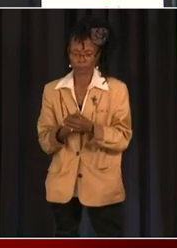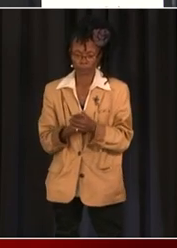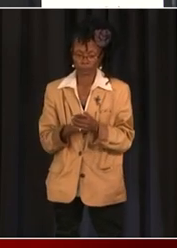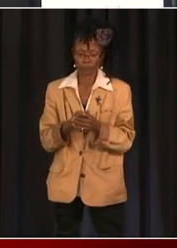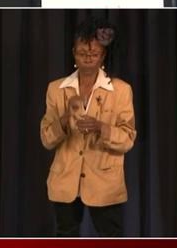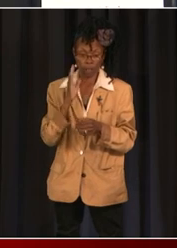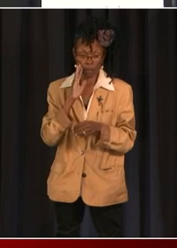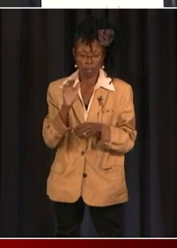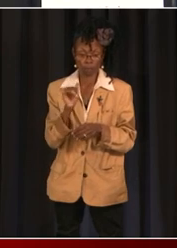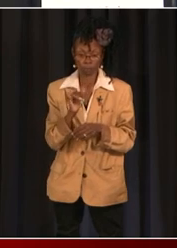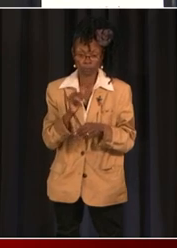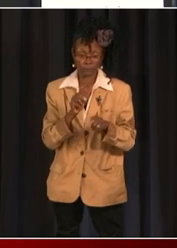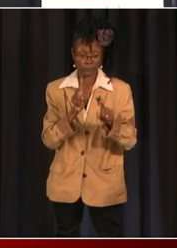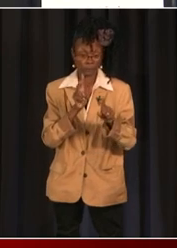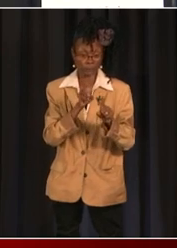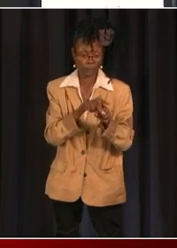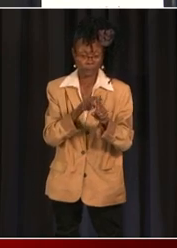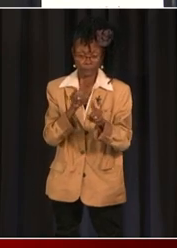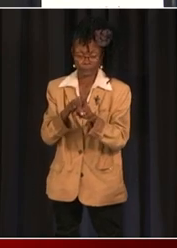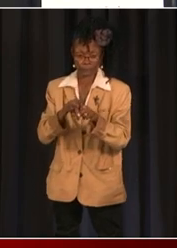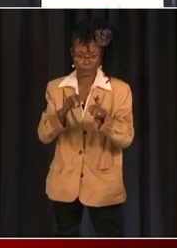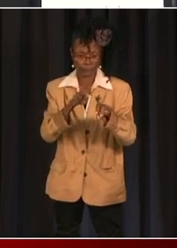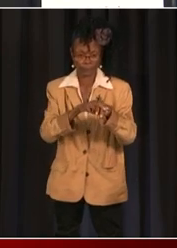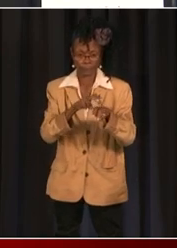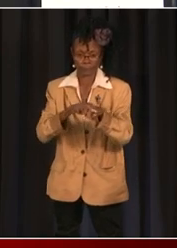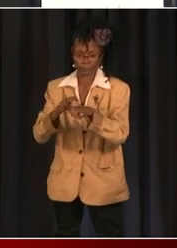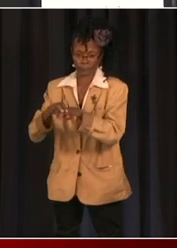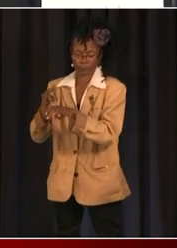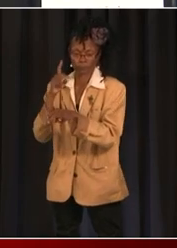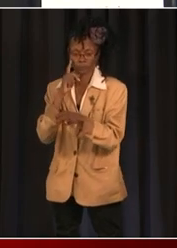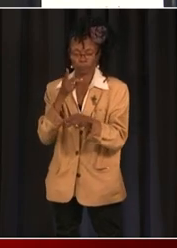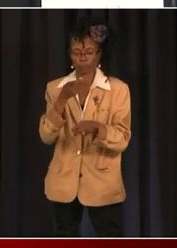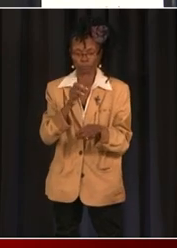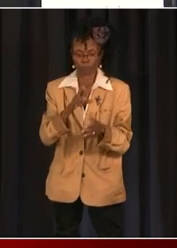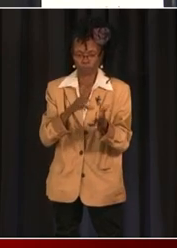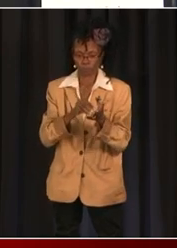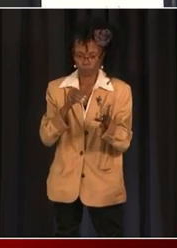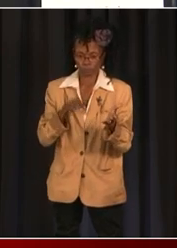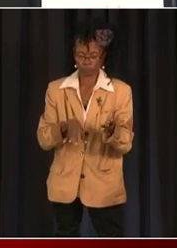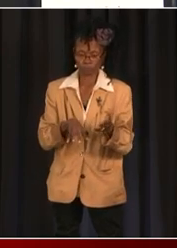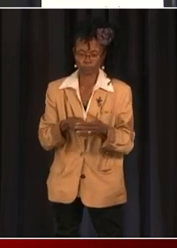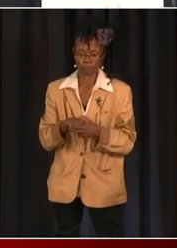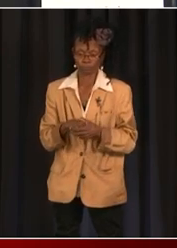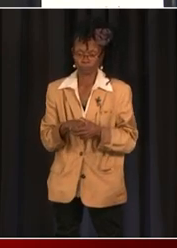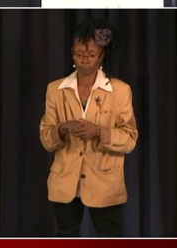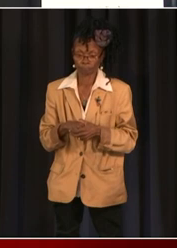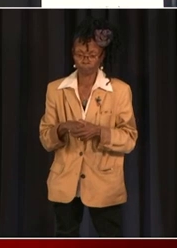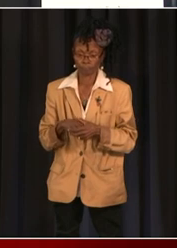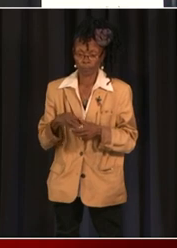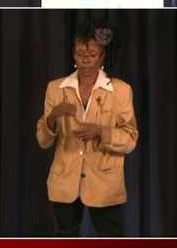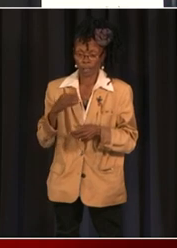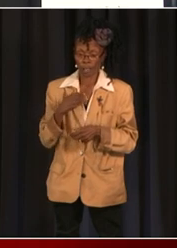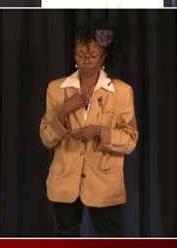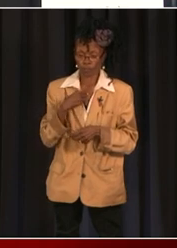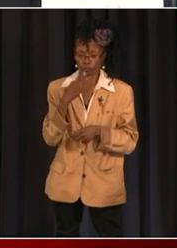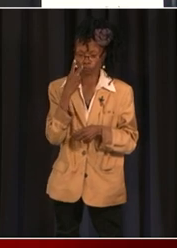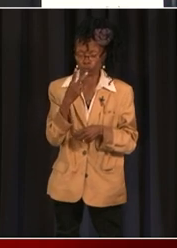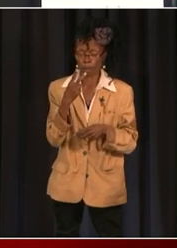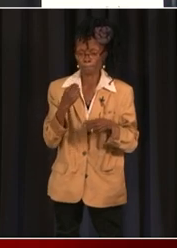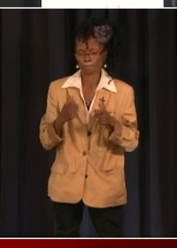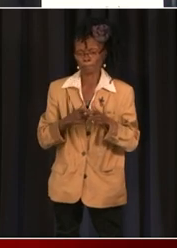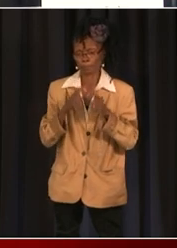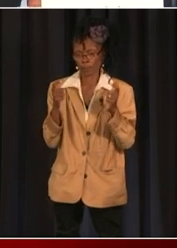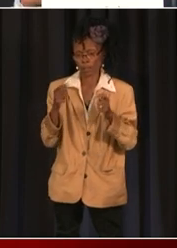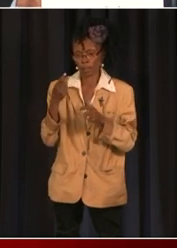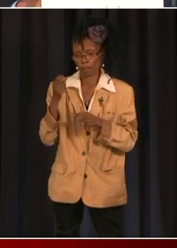for students. In addition to that, we have 2 large HEPA filters in all of our cafeteria spaces to